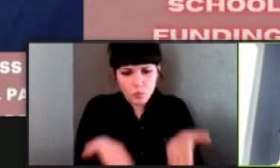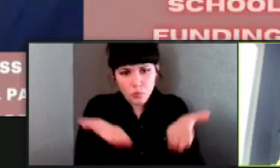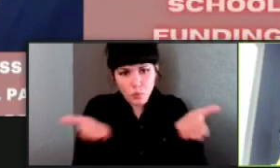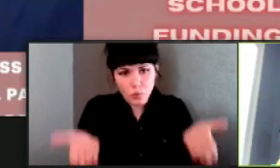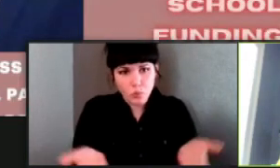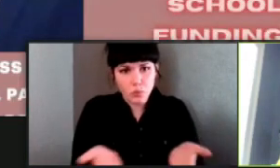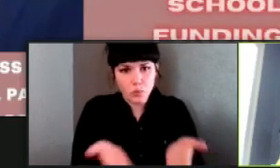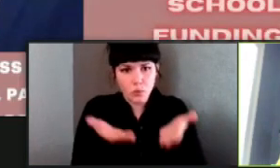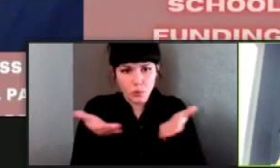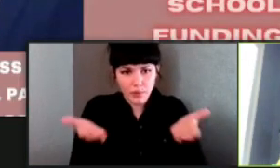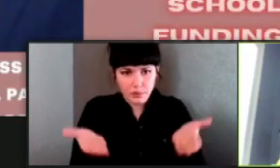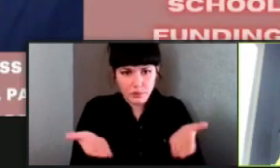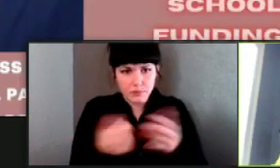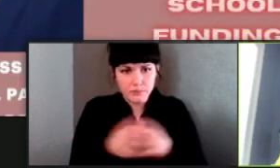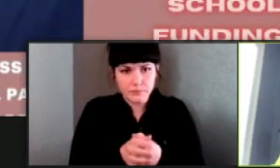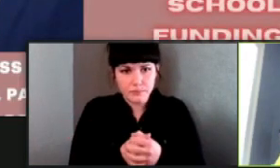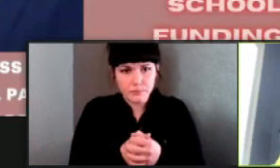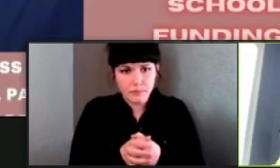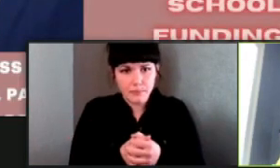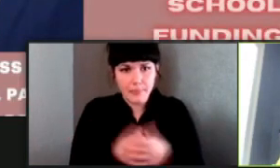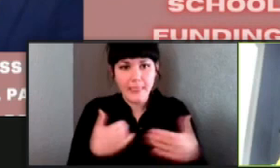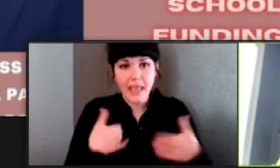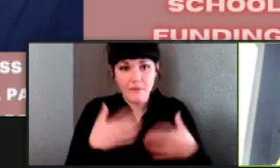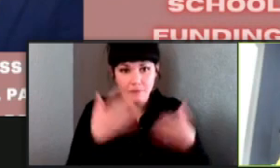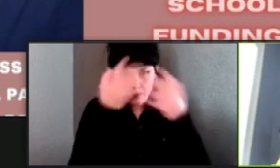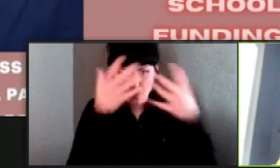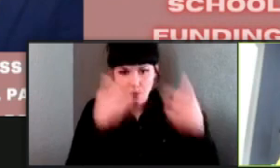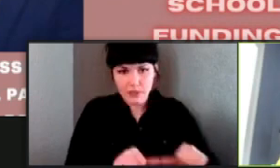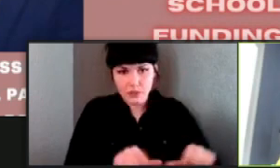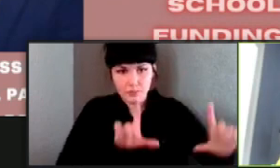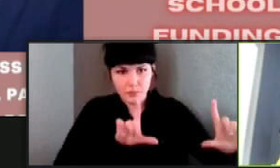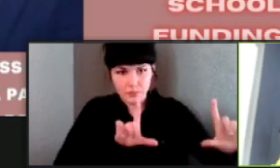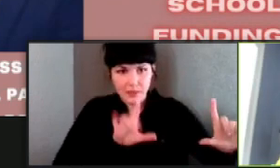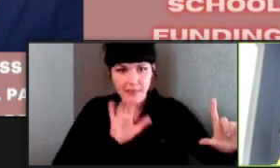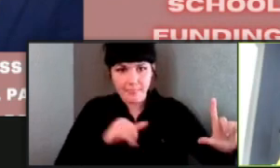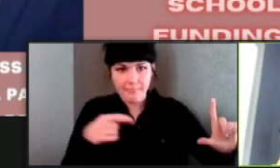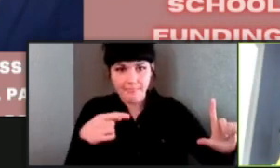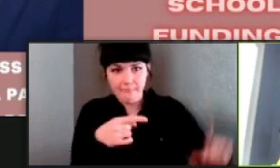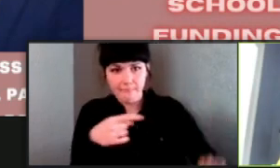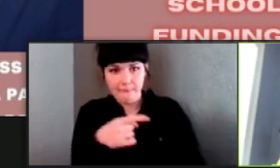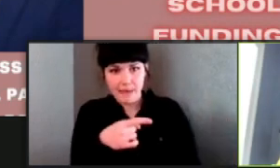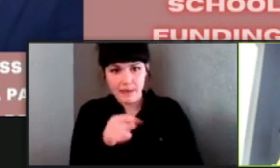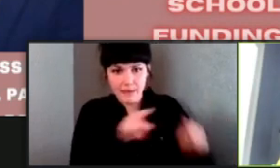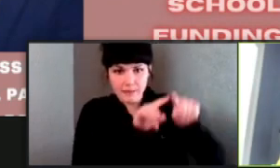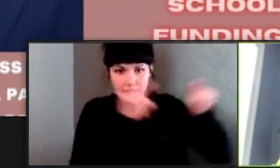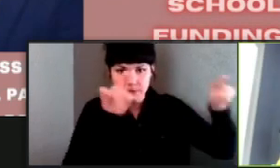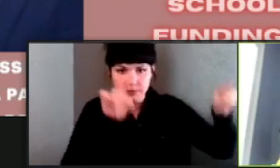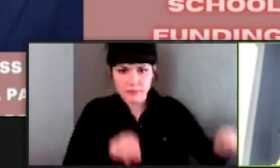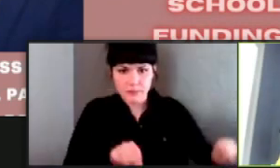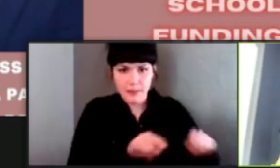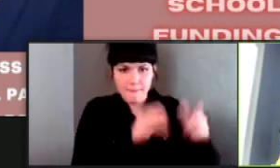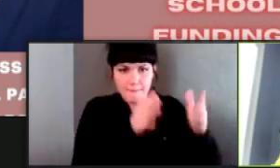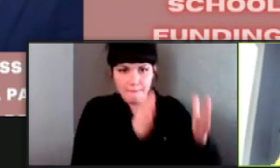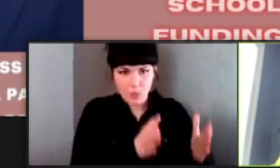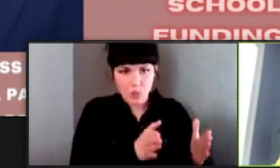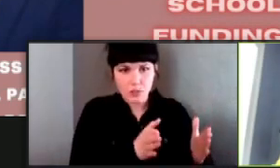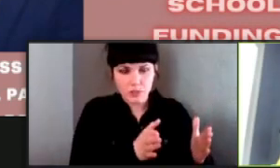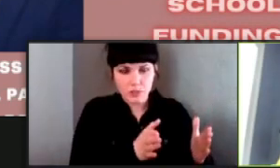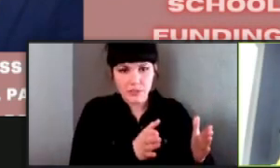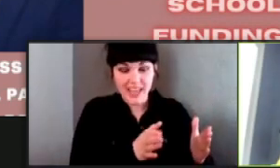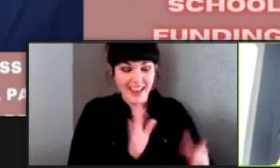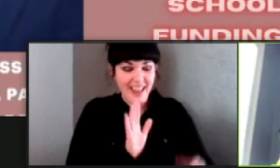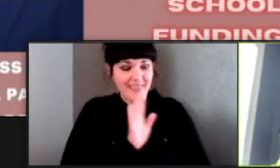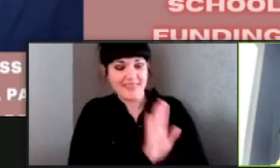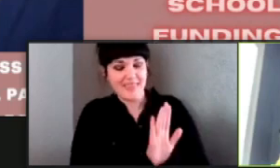screen. This guy that you're seeing on the screen right now, this is the one who's mainly responsible for spinning